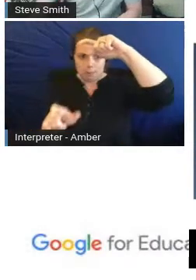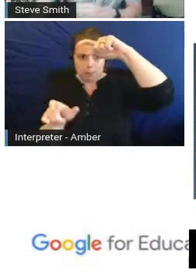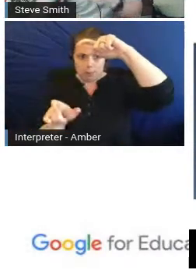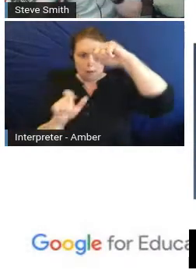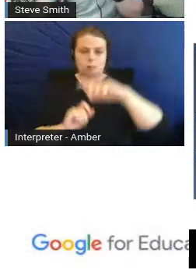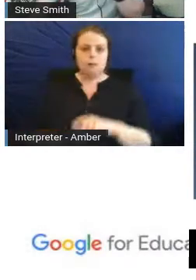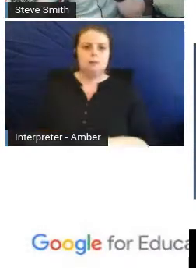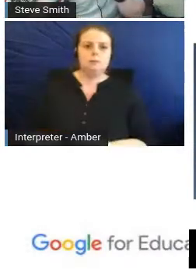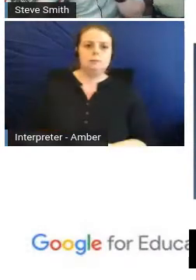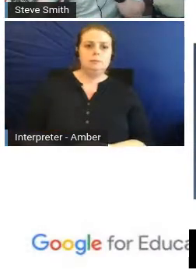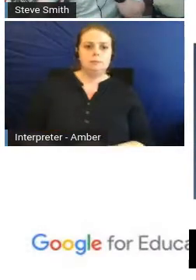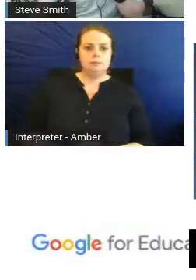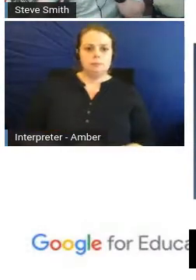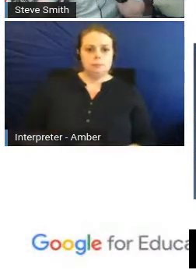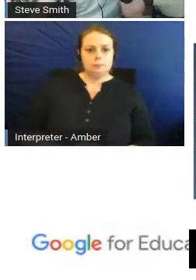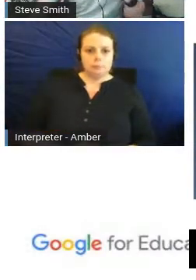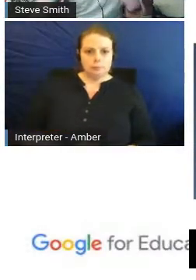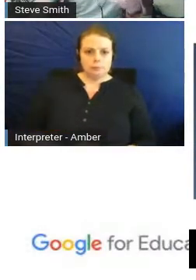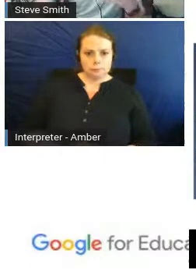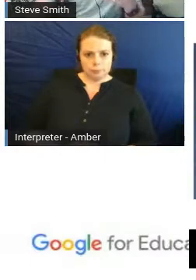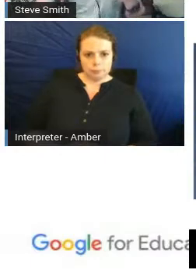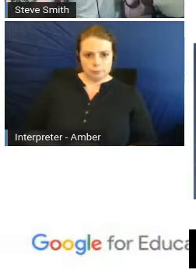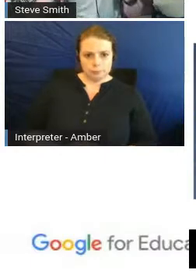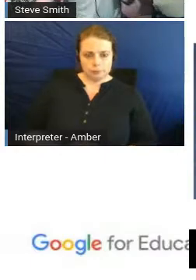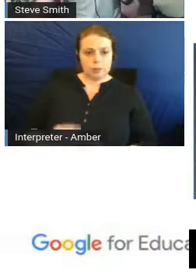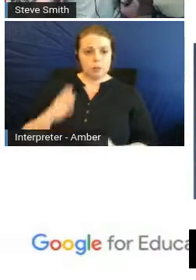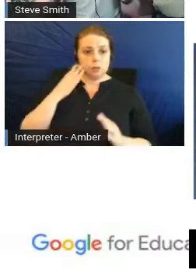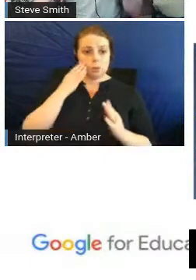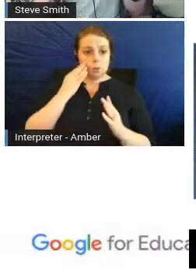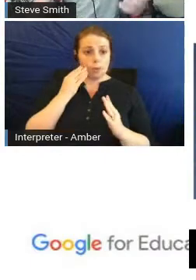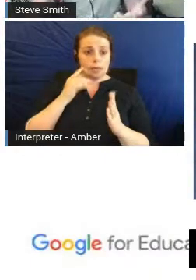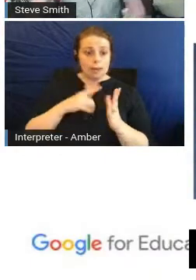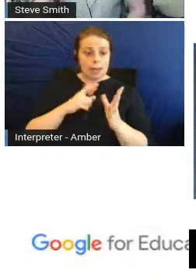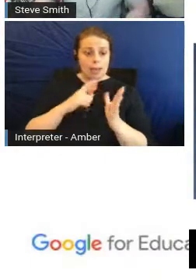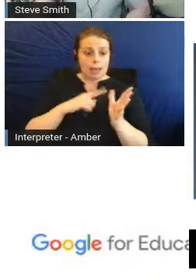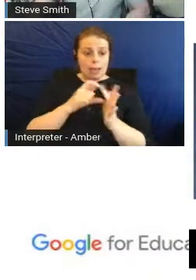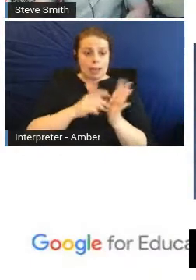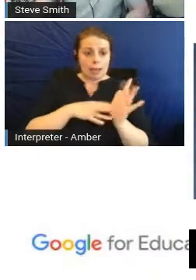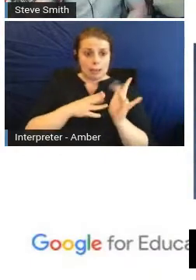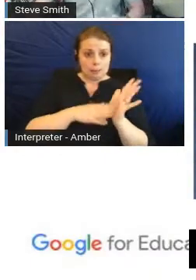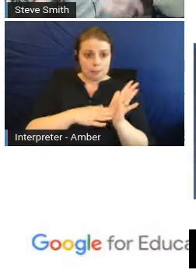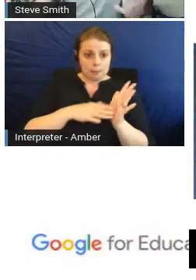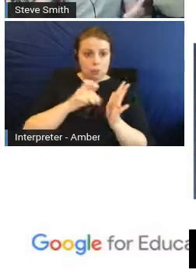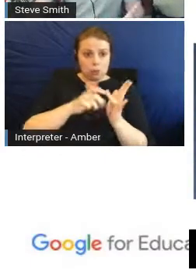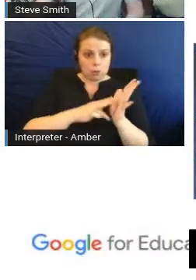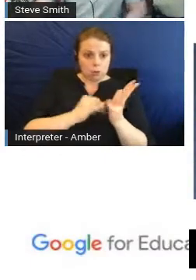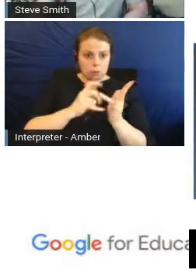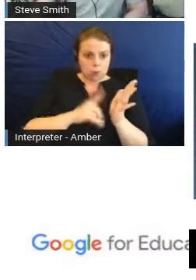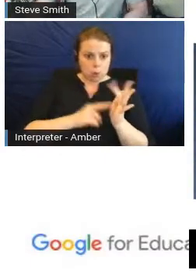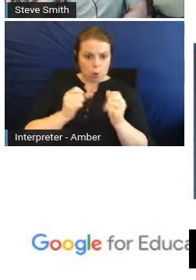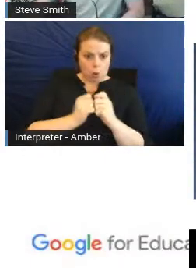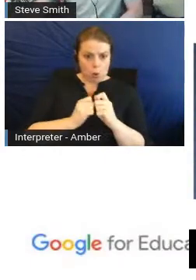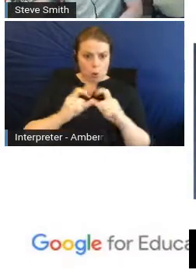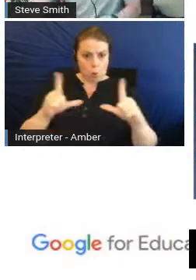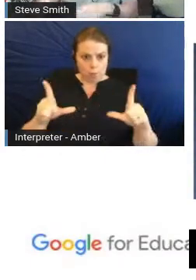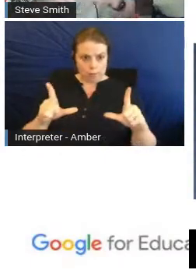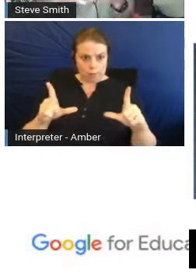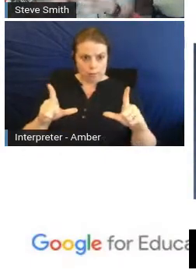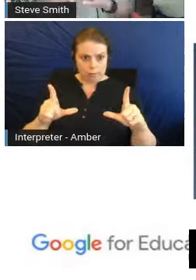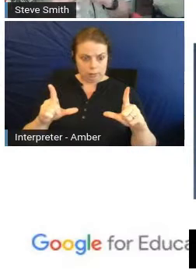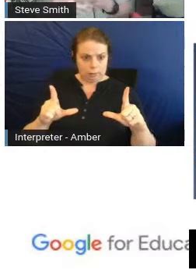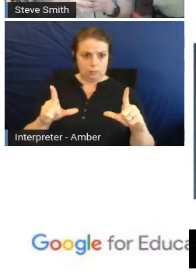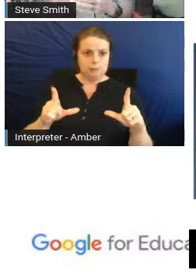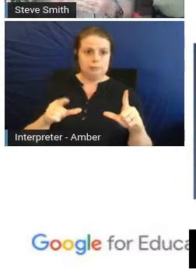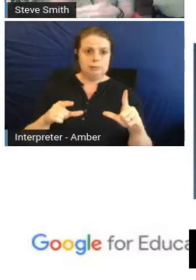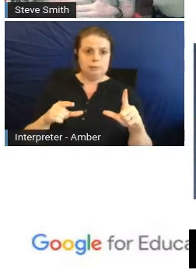this section where when you open up the admin console, and if you have the access to it, you understand this. If you don't, this will